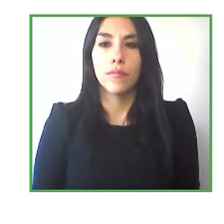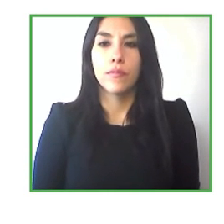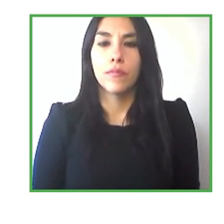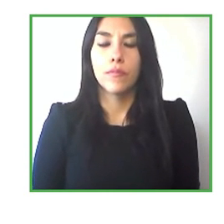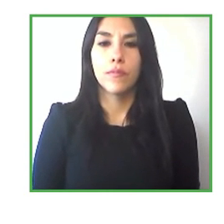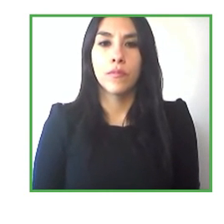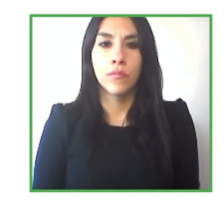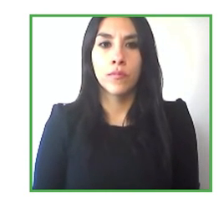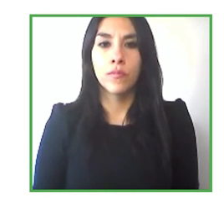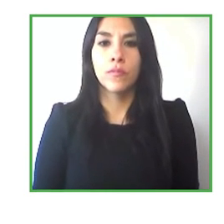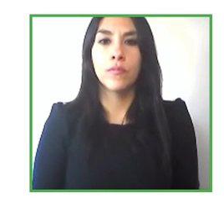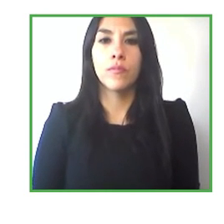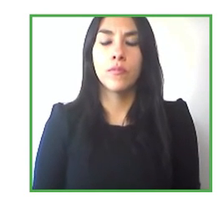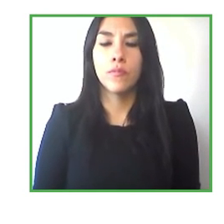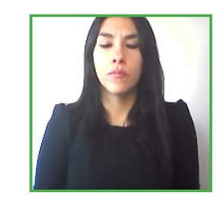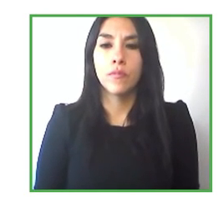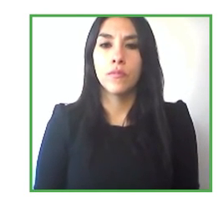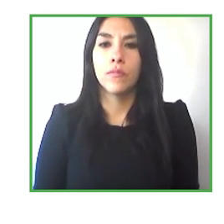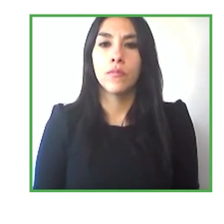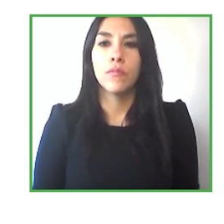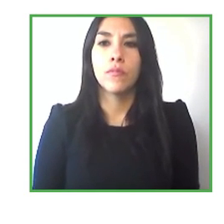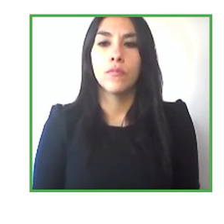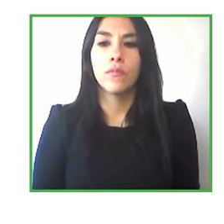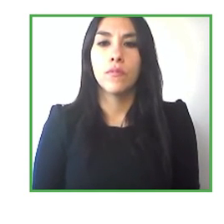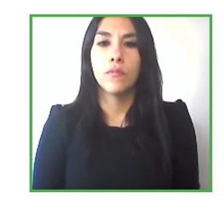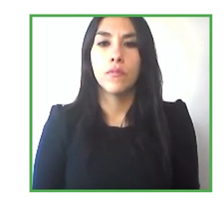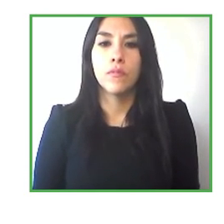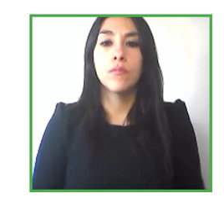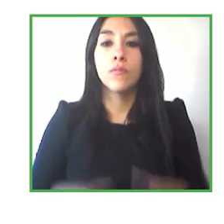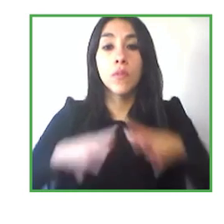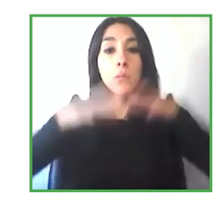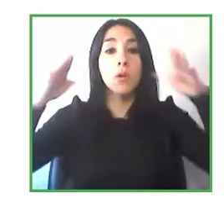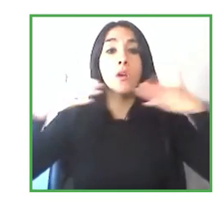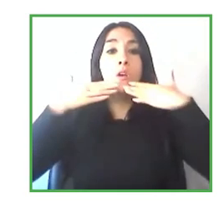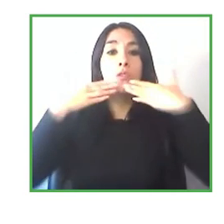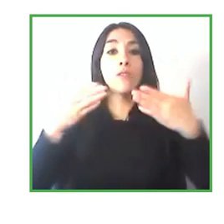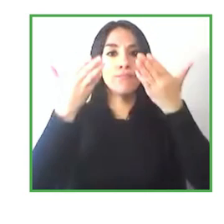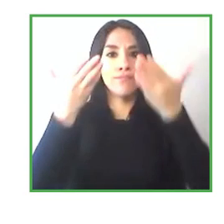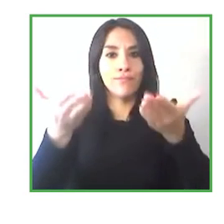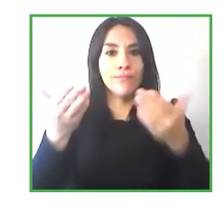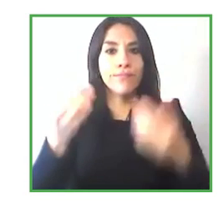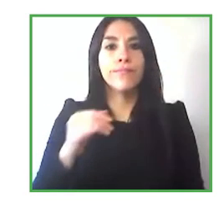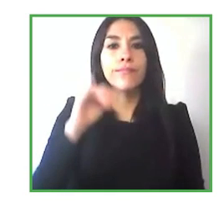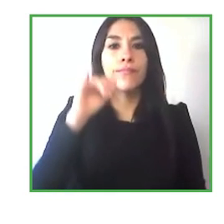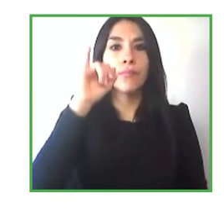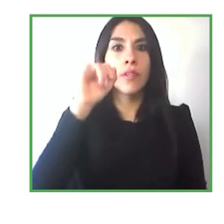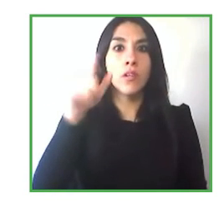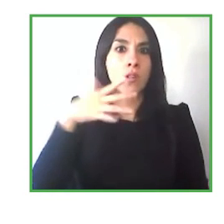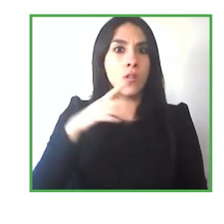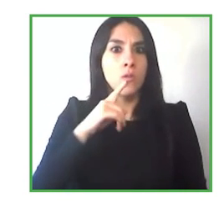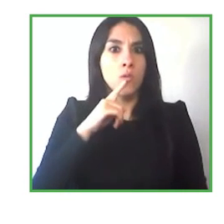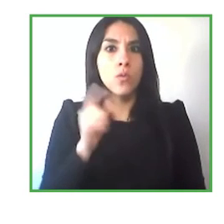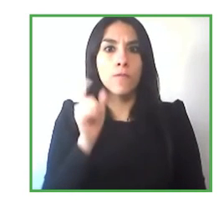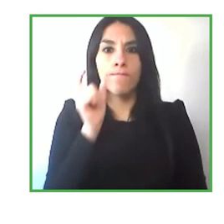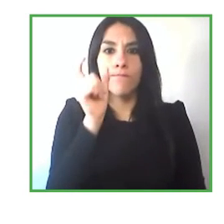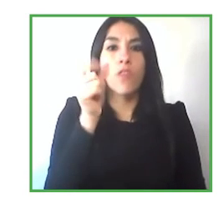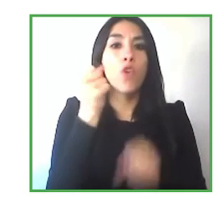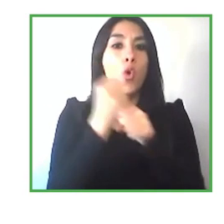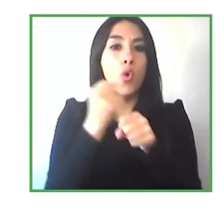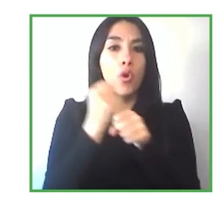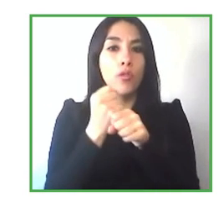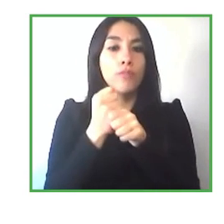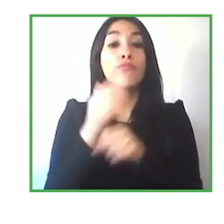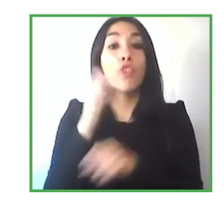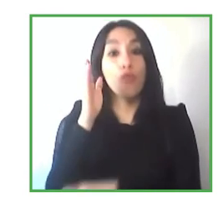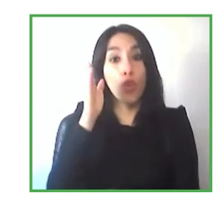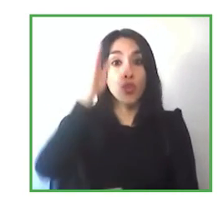Thank you very much. Look, obviously, the concept of the future of work is a very broad one, and national business and disability networks have a potential role